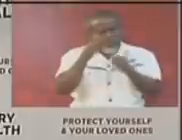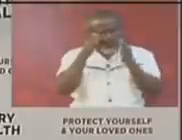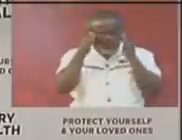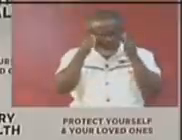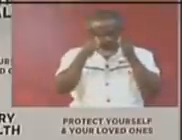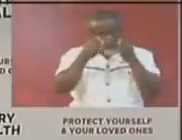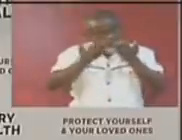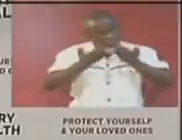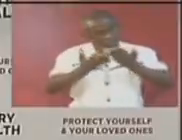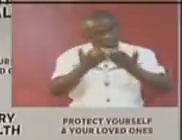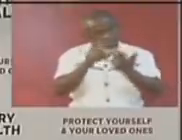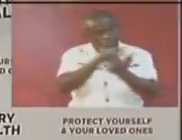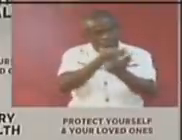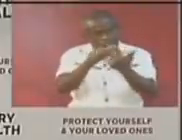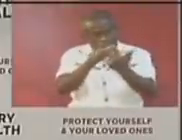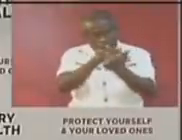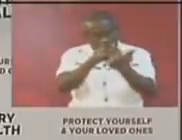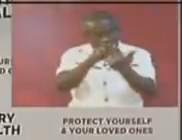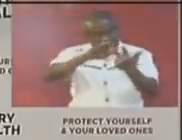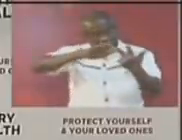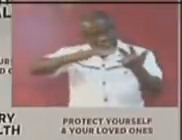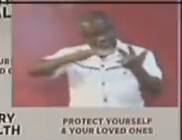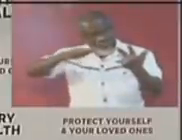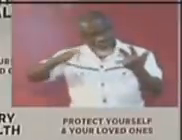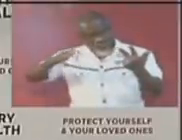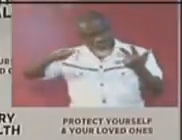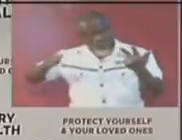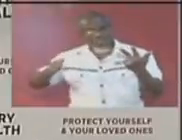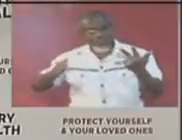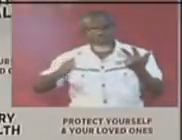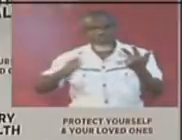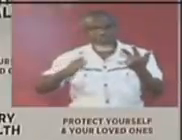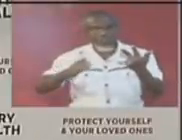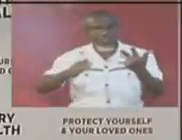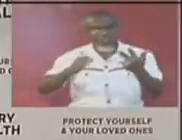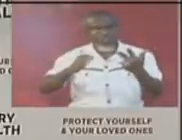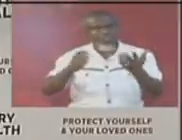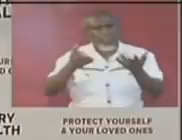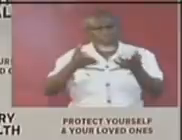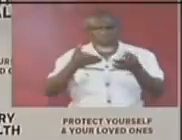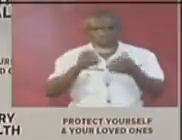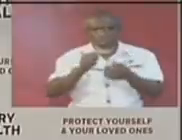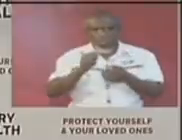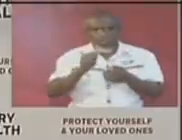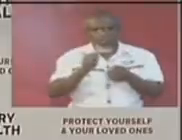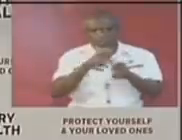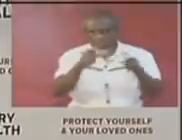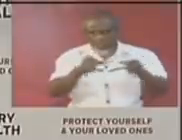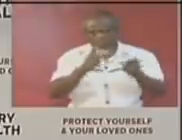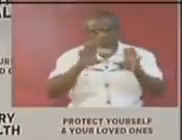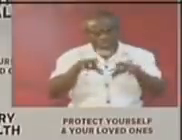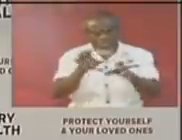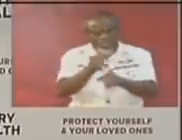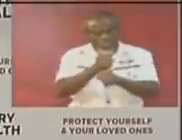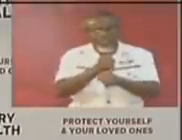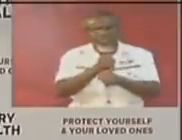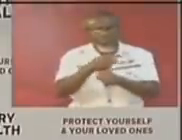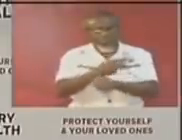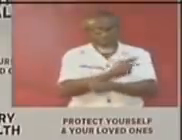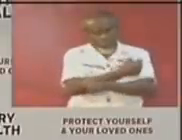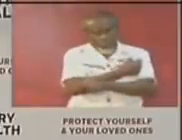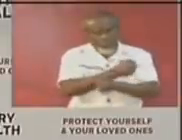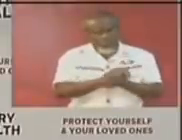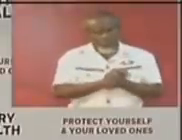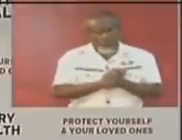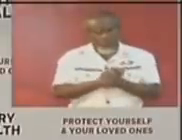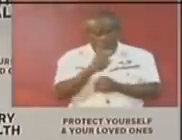manufacturers would have committed supplies to COVAX prior to going to external markets, so at least we have that confidence that through the COVAX